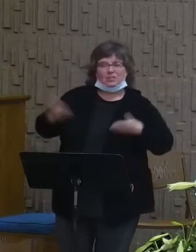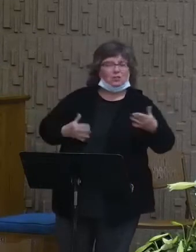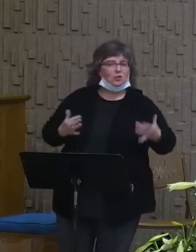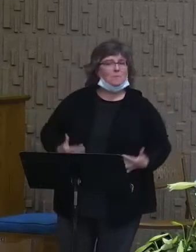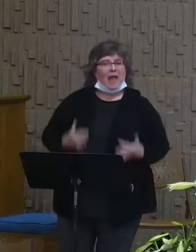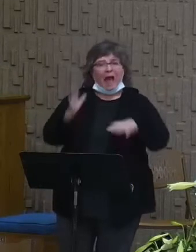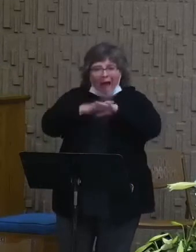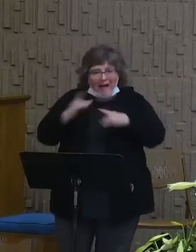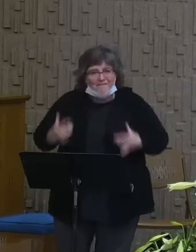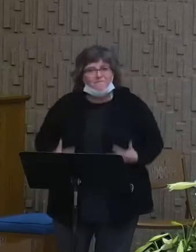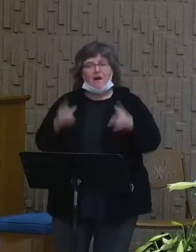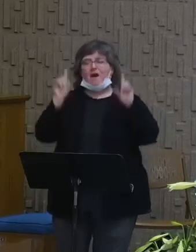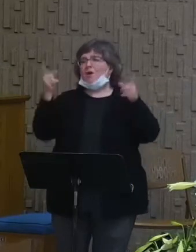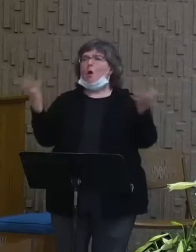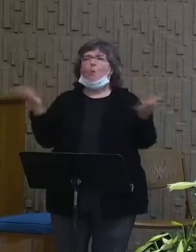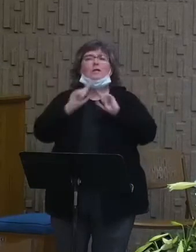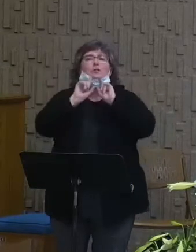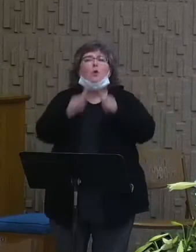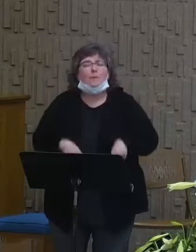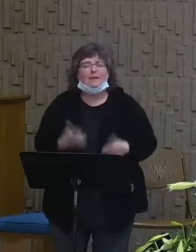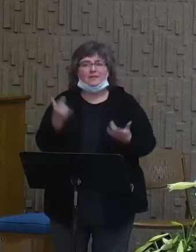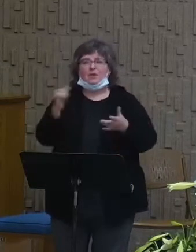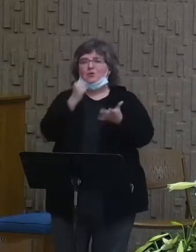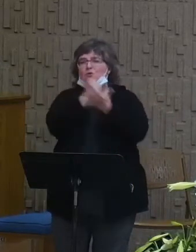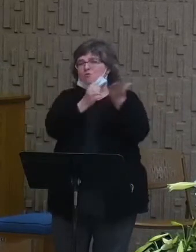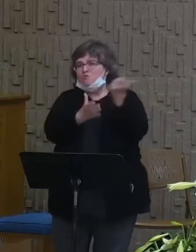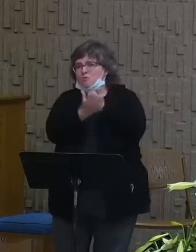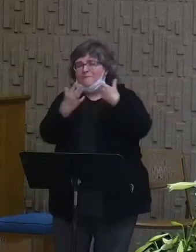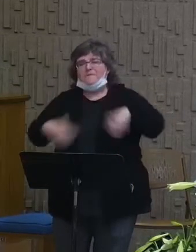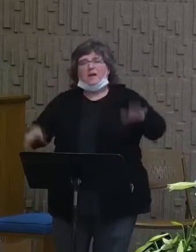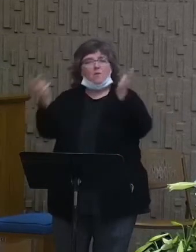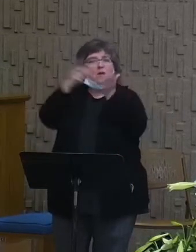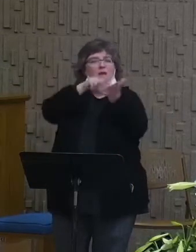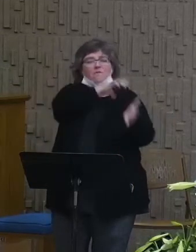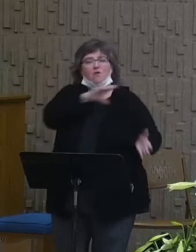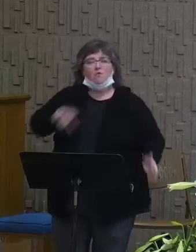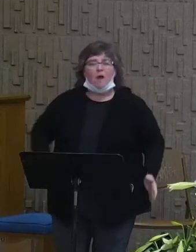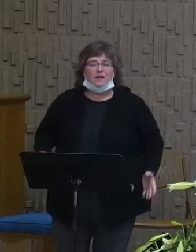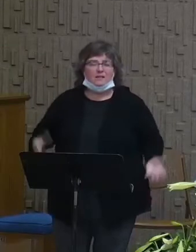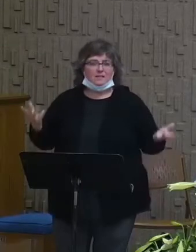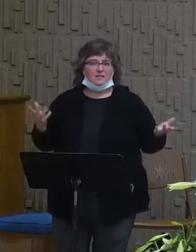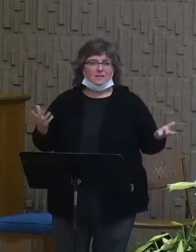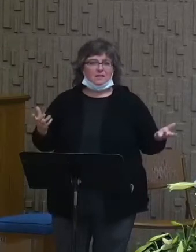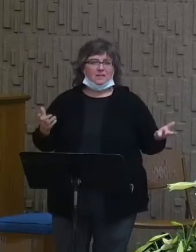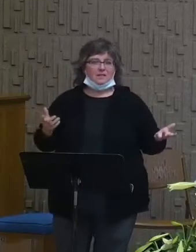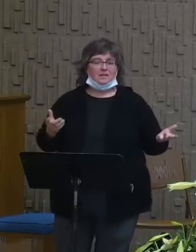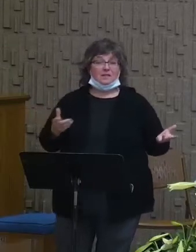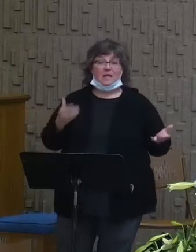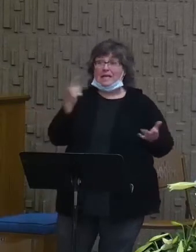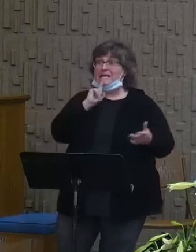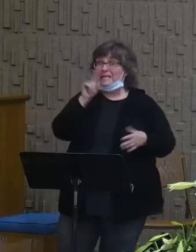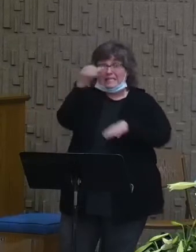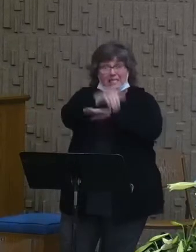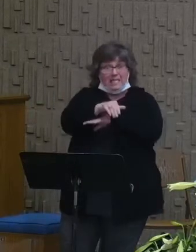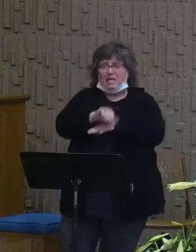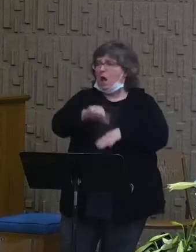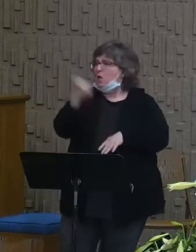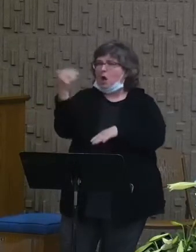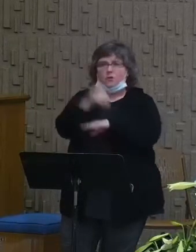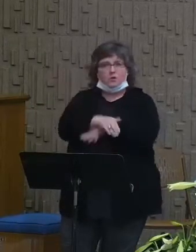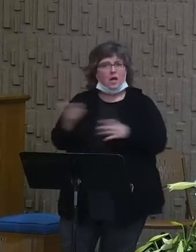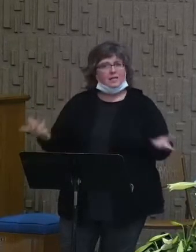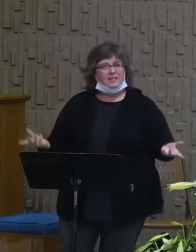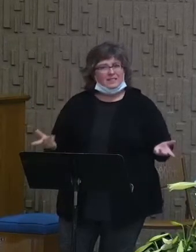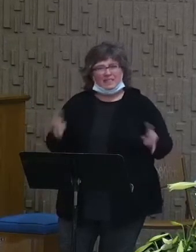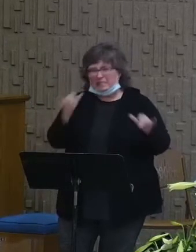be fire? What is your response to the crucifixion and resurrection of Christ? Is tonight just another night?